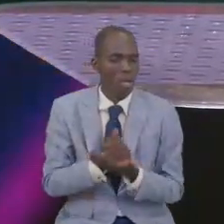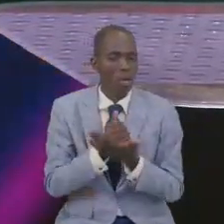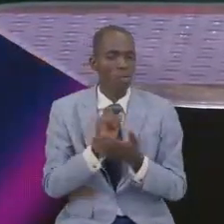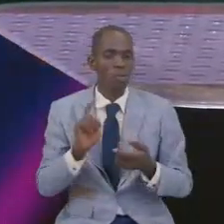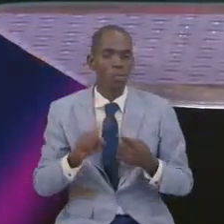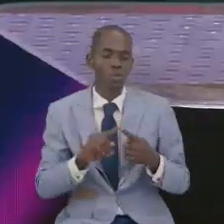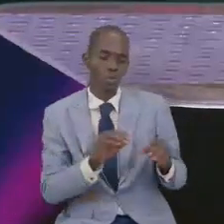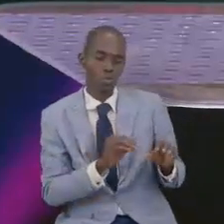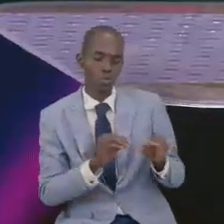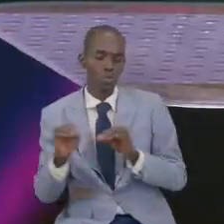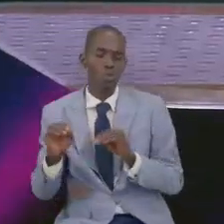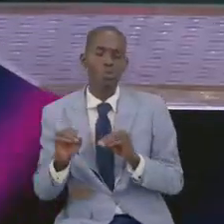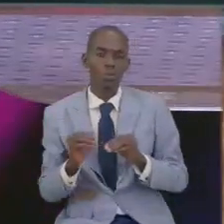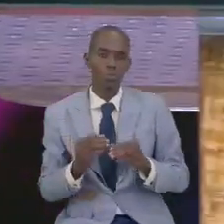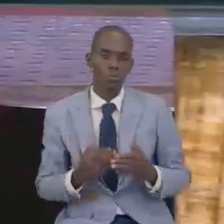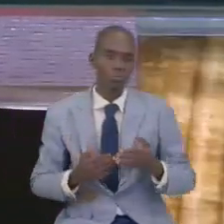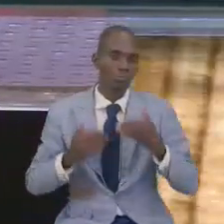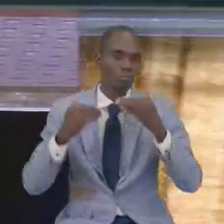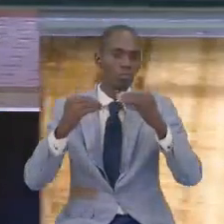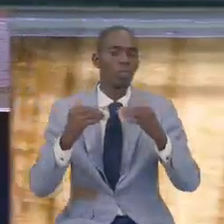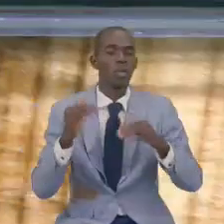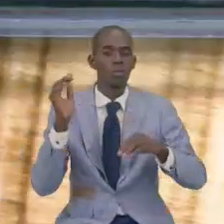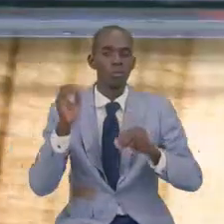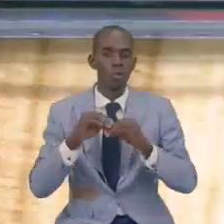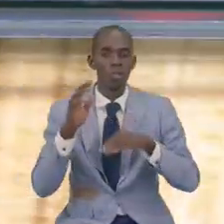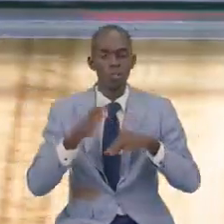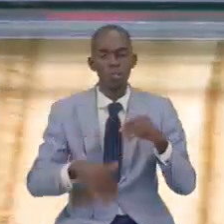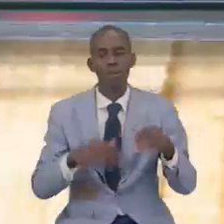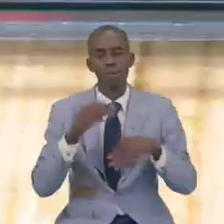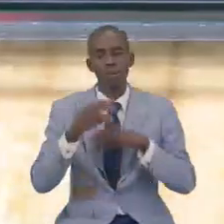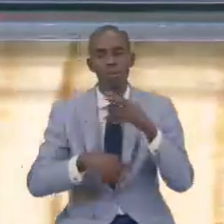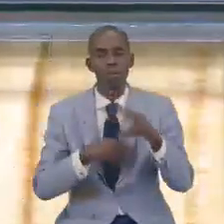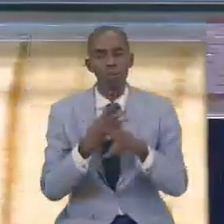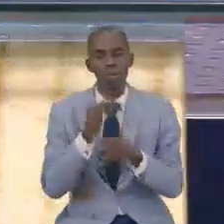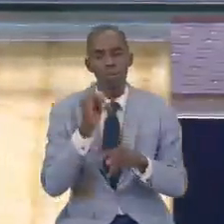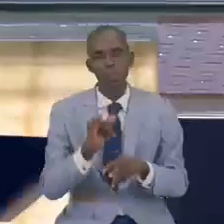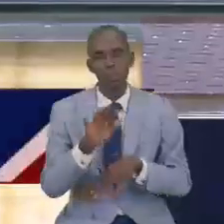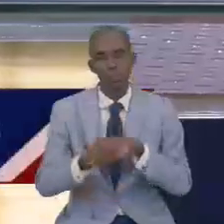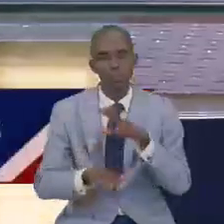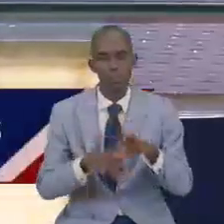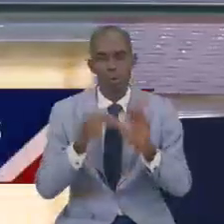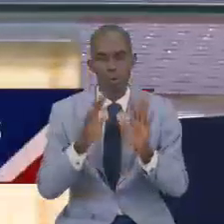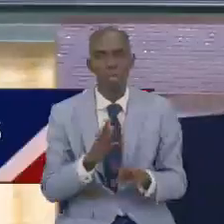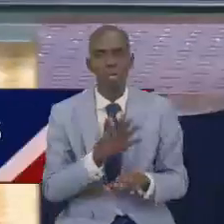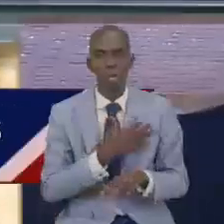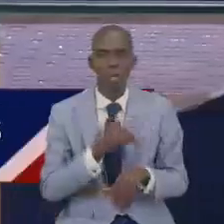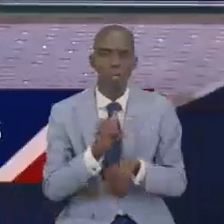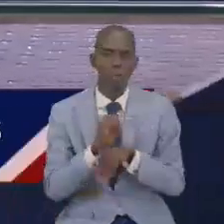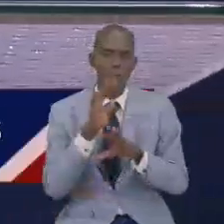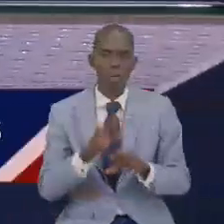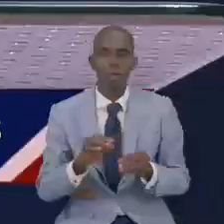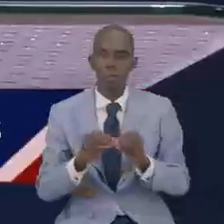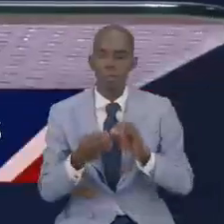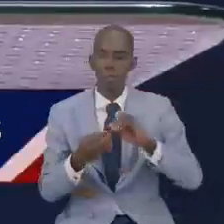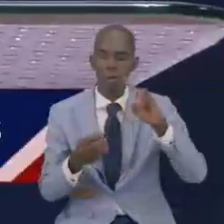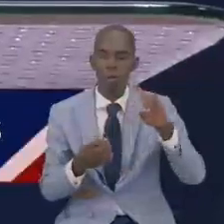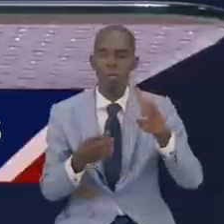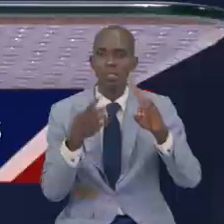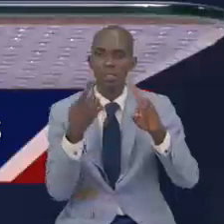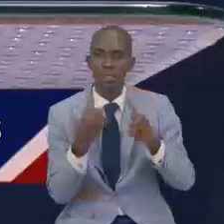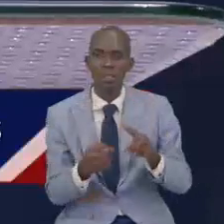workers and workers. We're looking at number one. Number one is the experiential knowledge that makes us